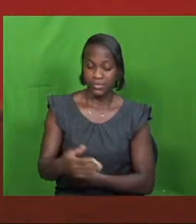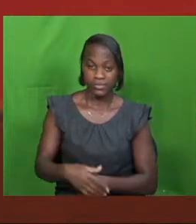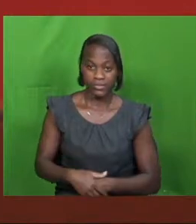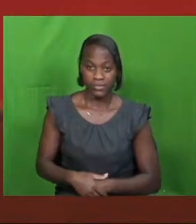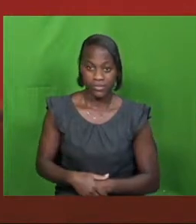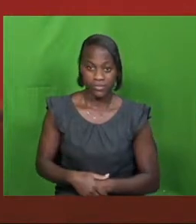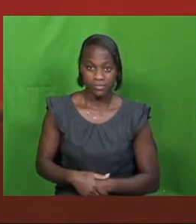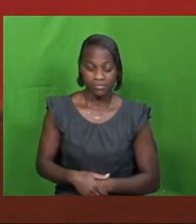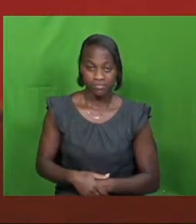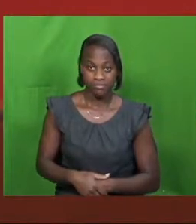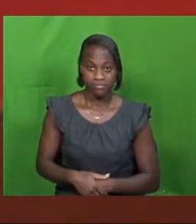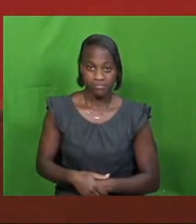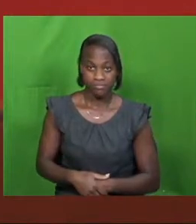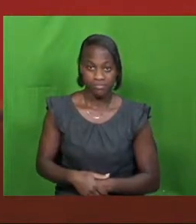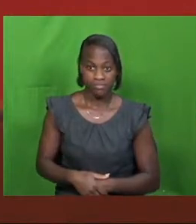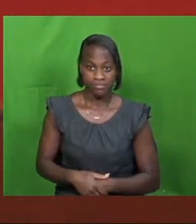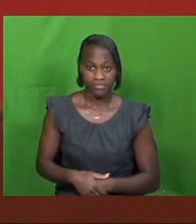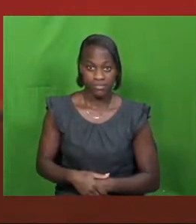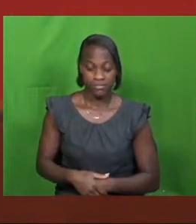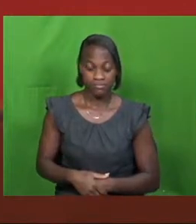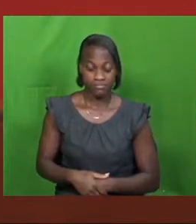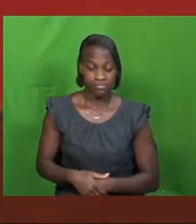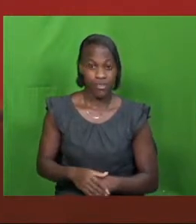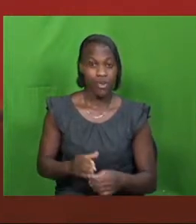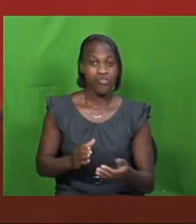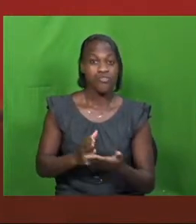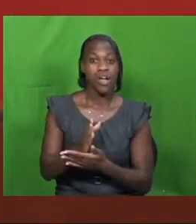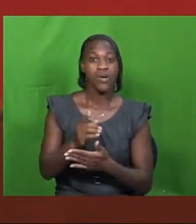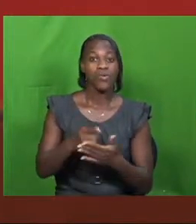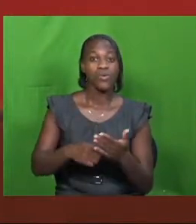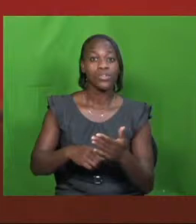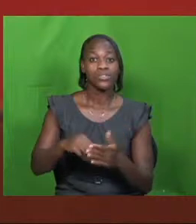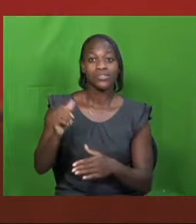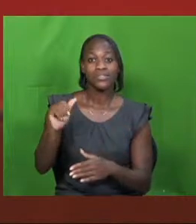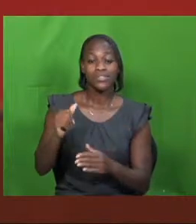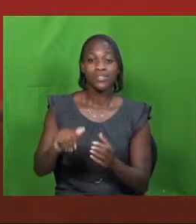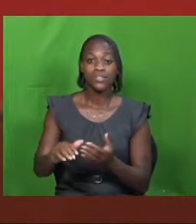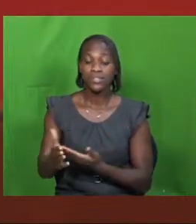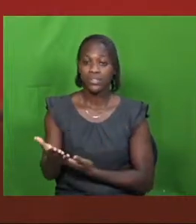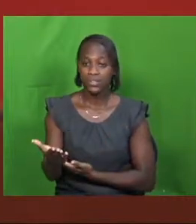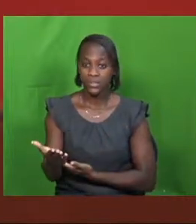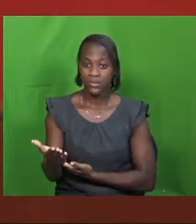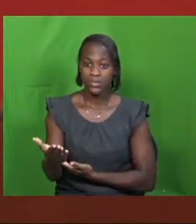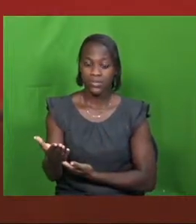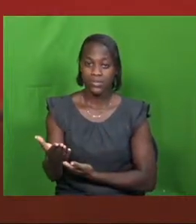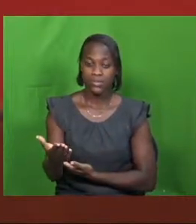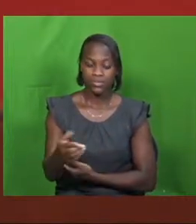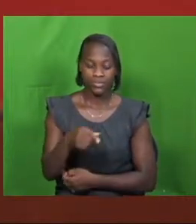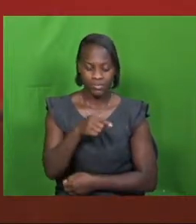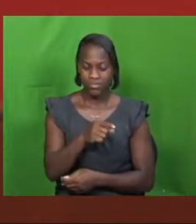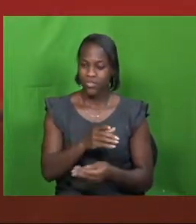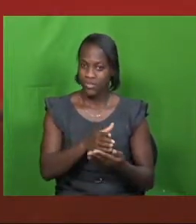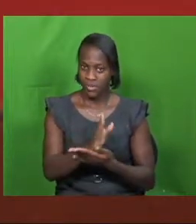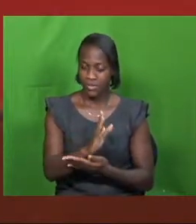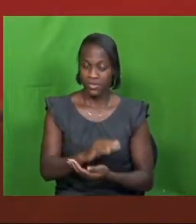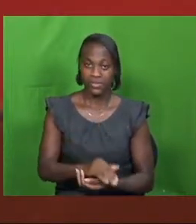It should have been 10 o'clock in the forenoon. So the Honorable member is right.